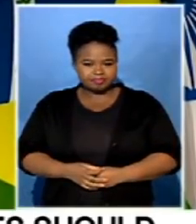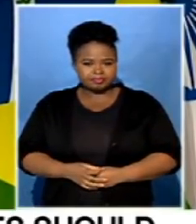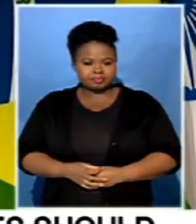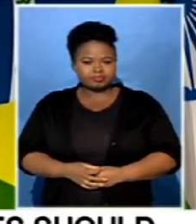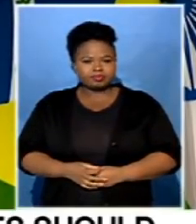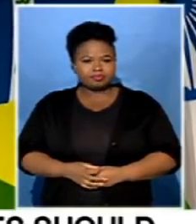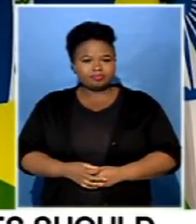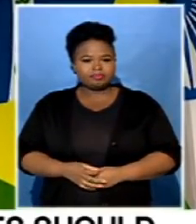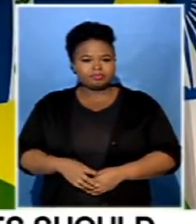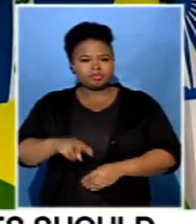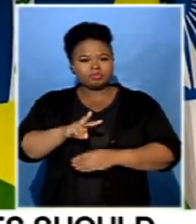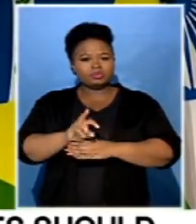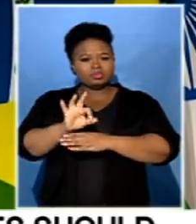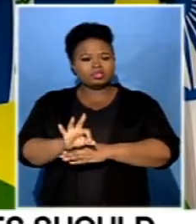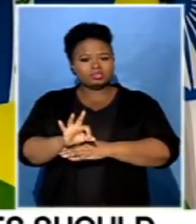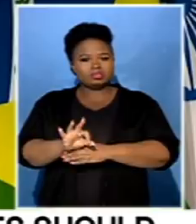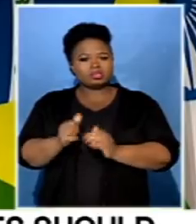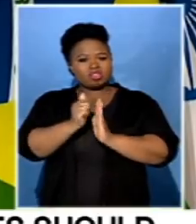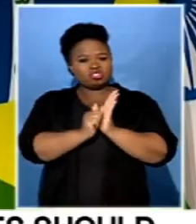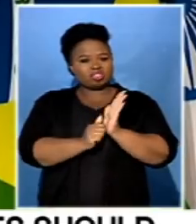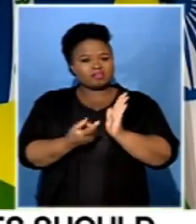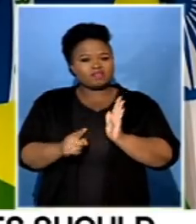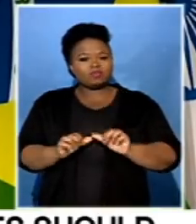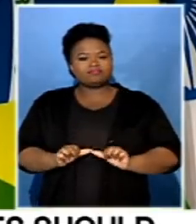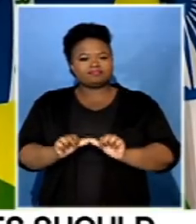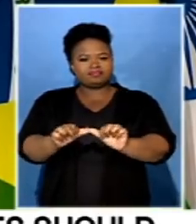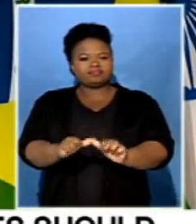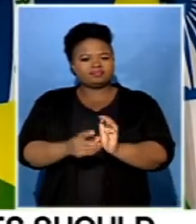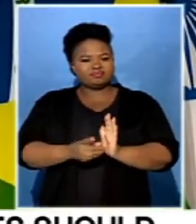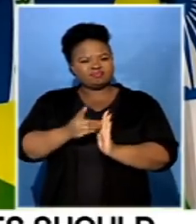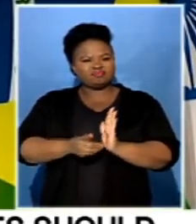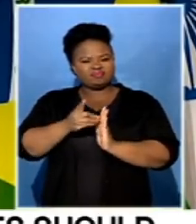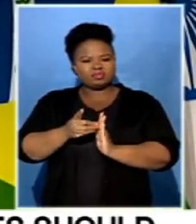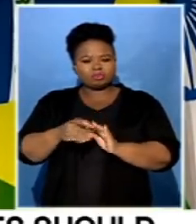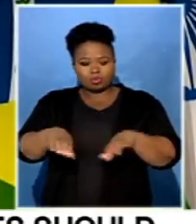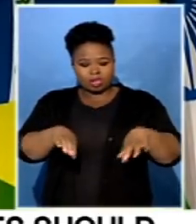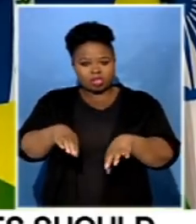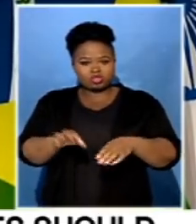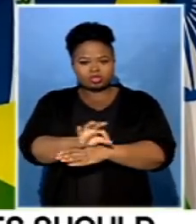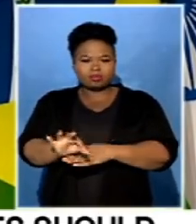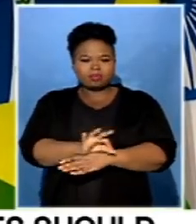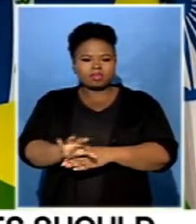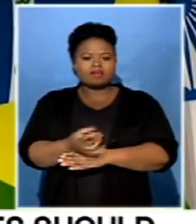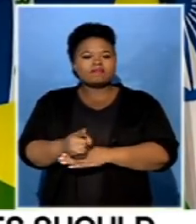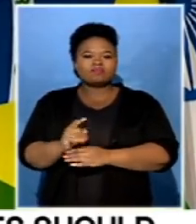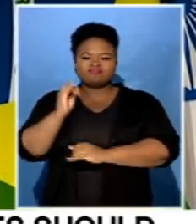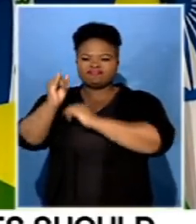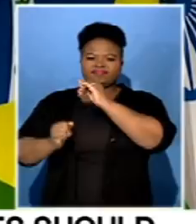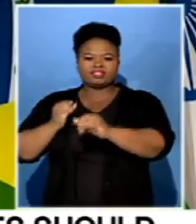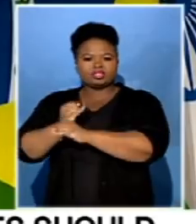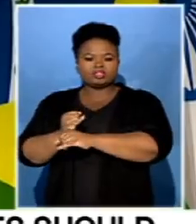The 2030 Agenda for Sustainable Development provides a comprehensive action plan for the international